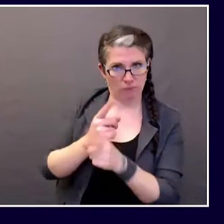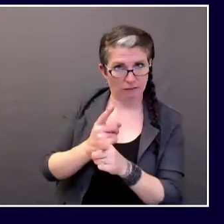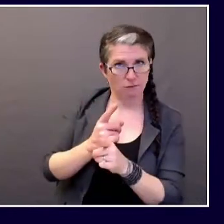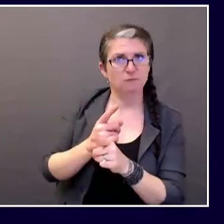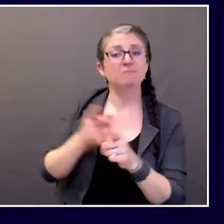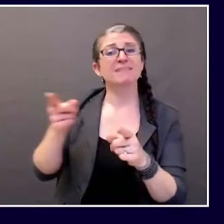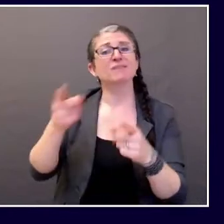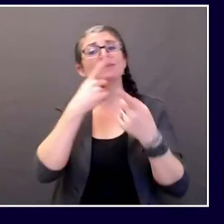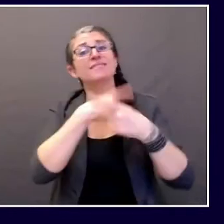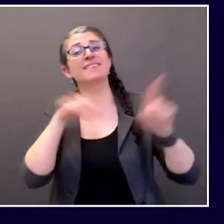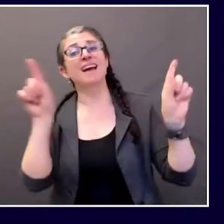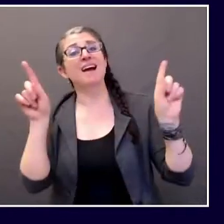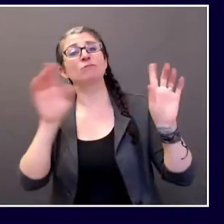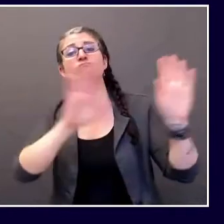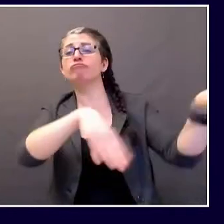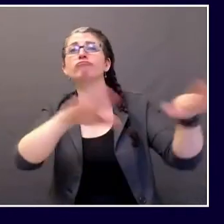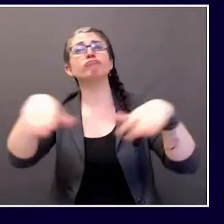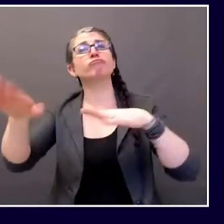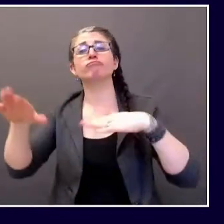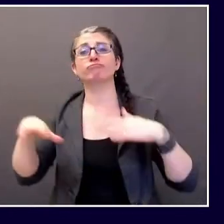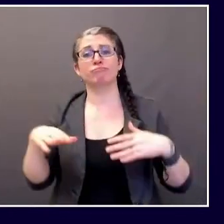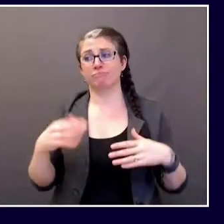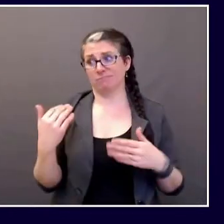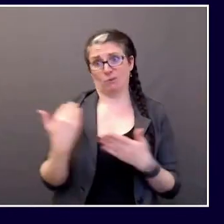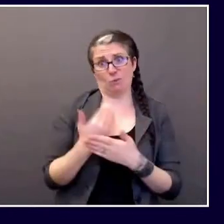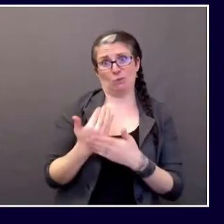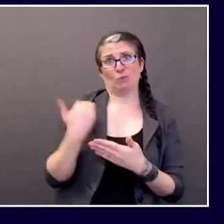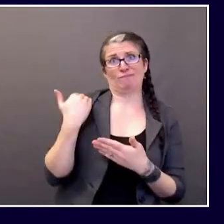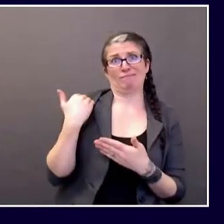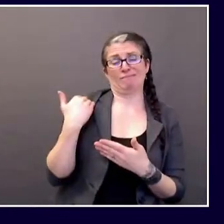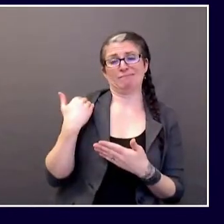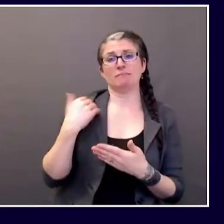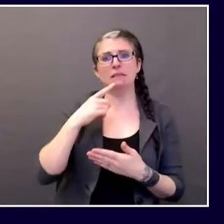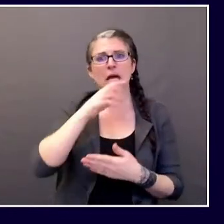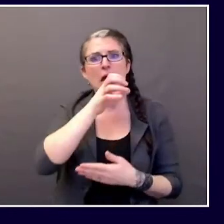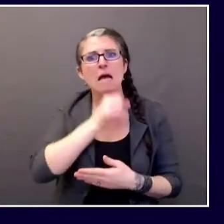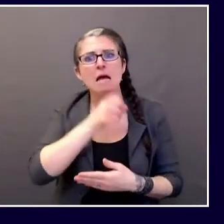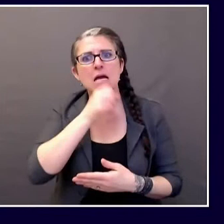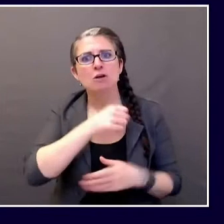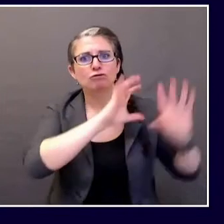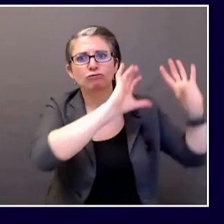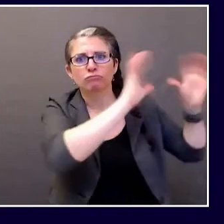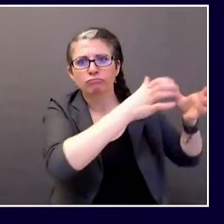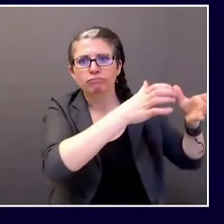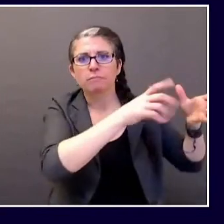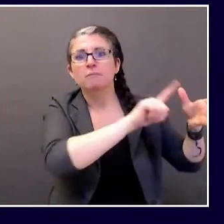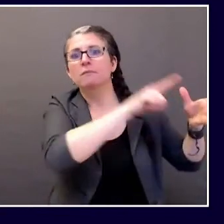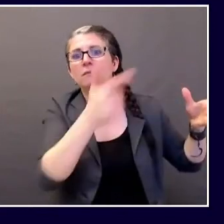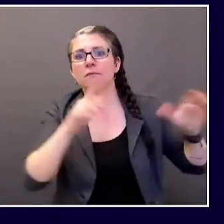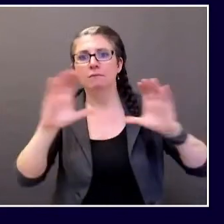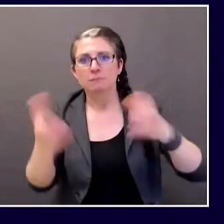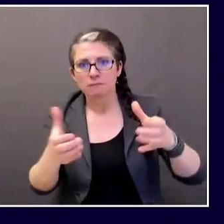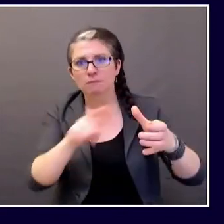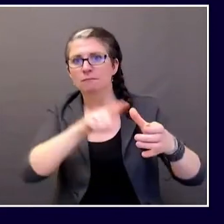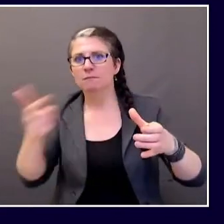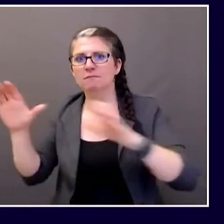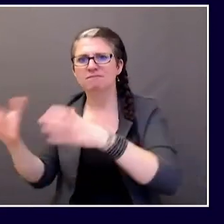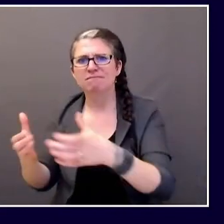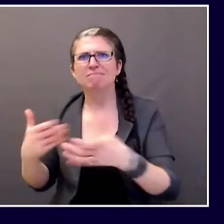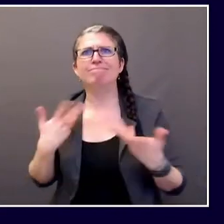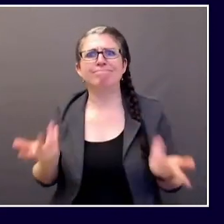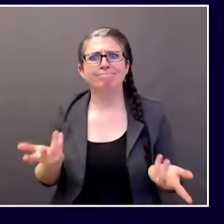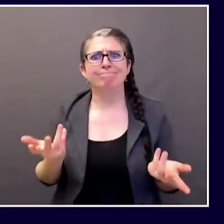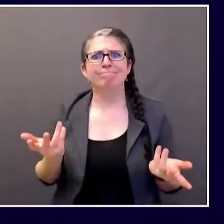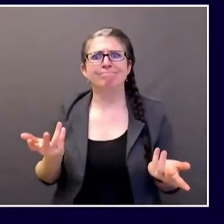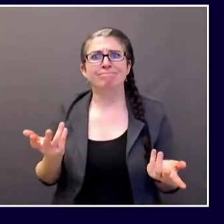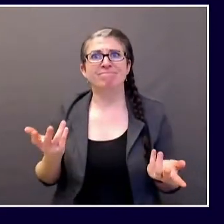higher predictor of a poor outcome. So have some of the earlier concerns about the risks associated with